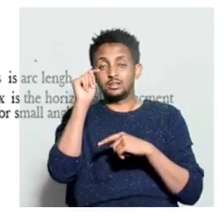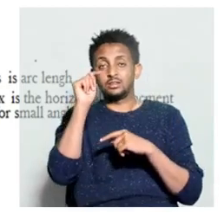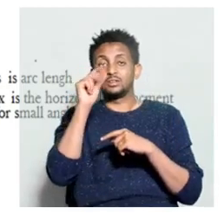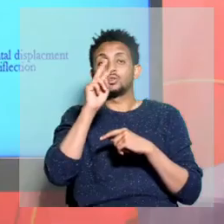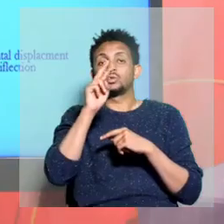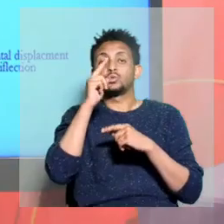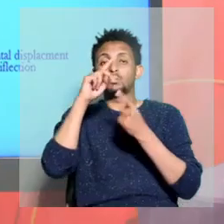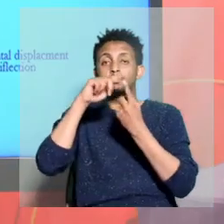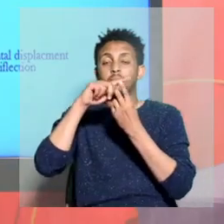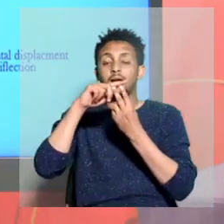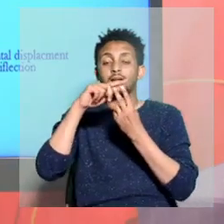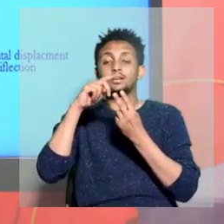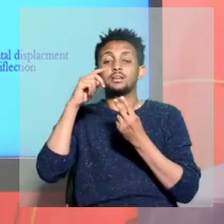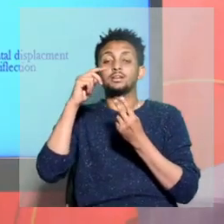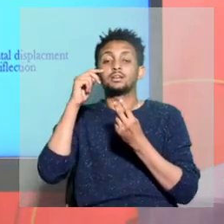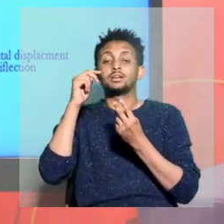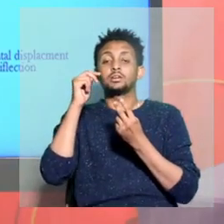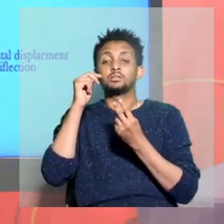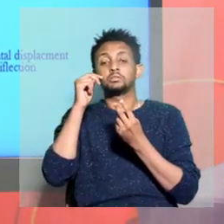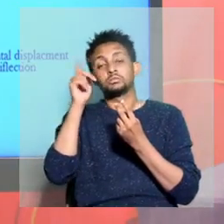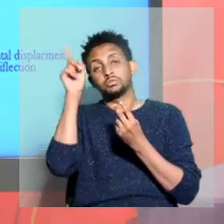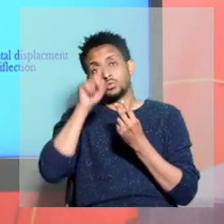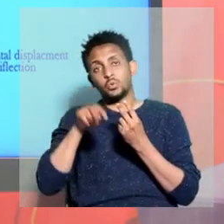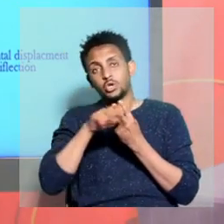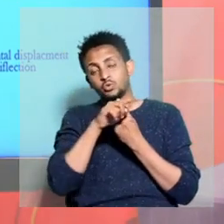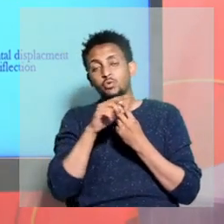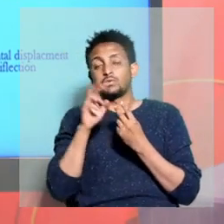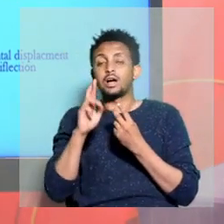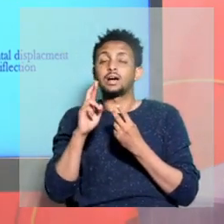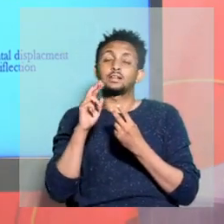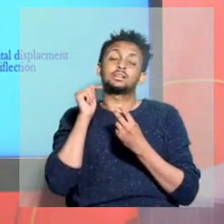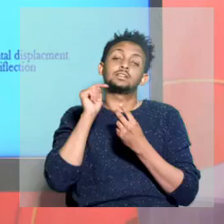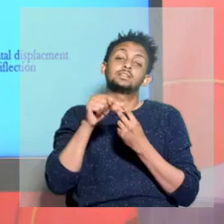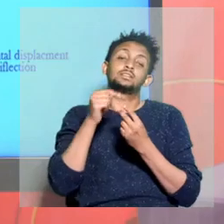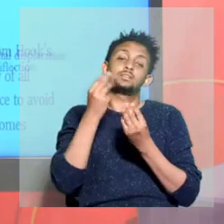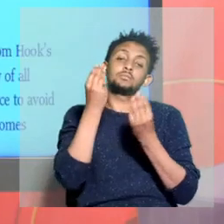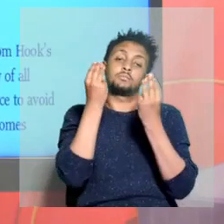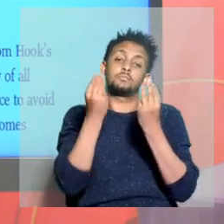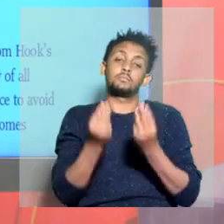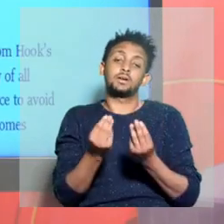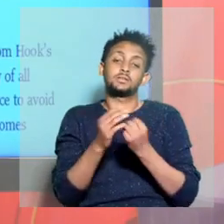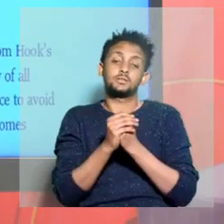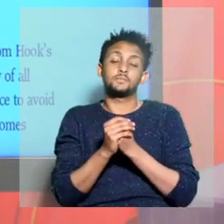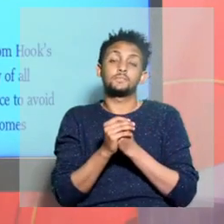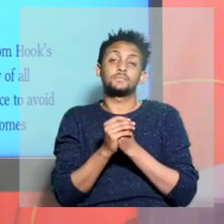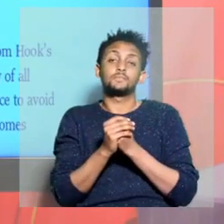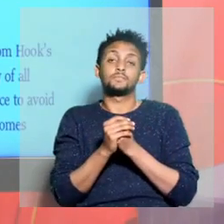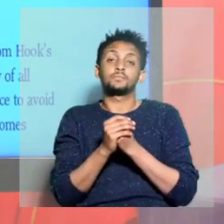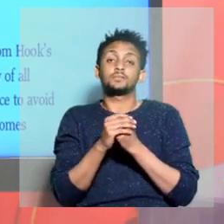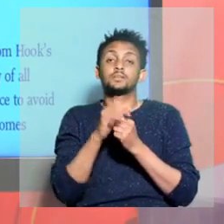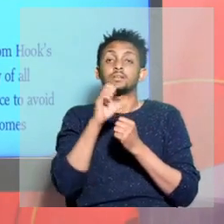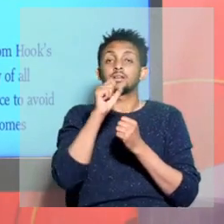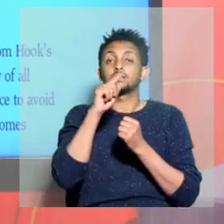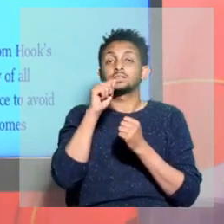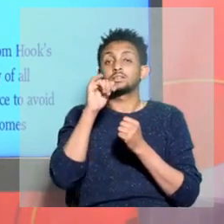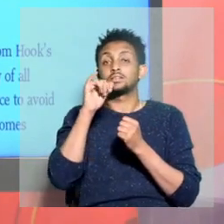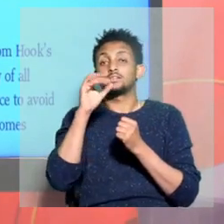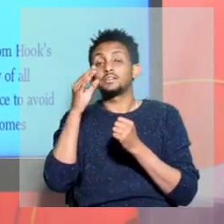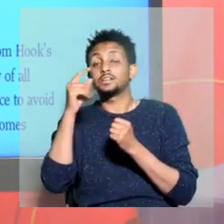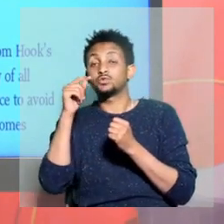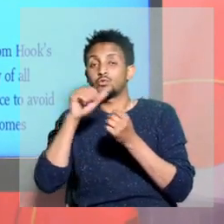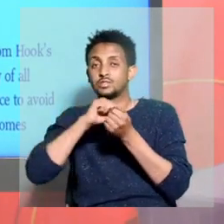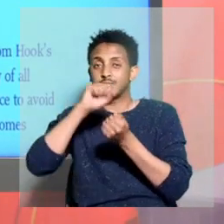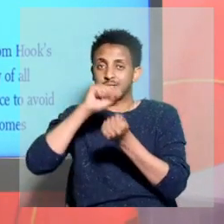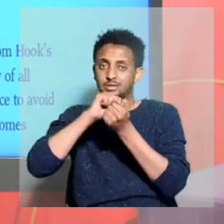2 pi square root of mass m over k, which is the mass, the stiffness of the